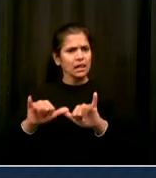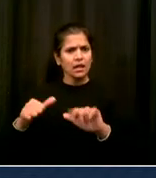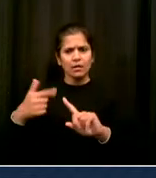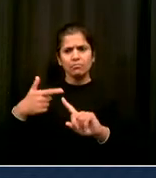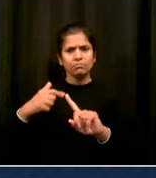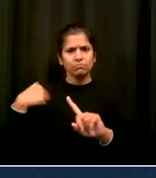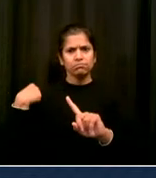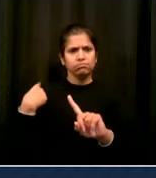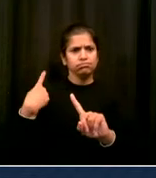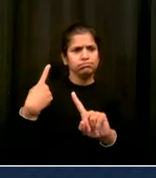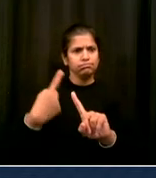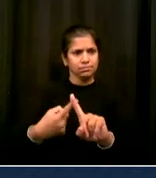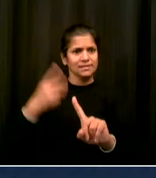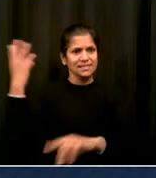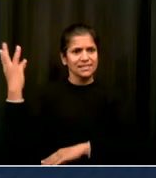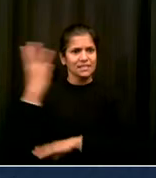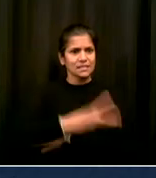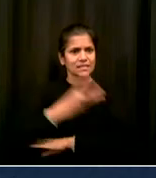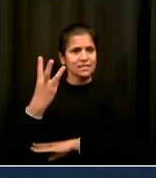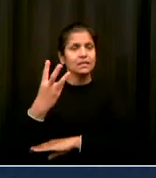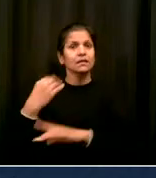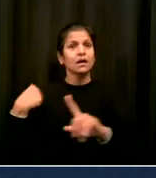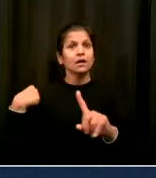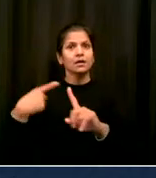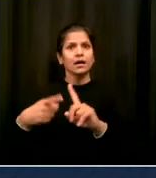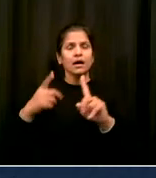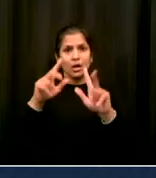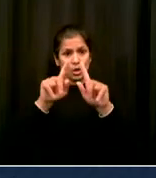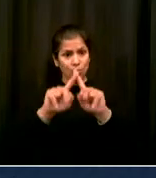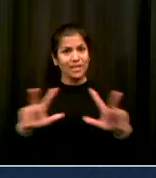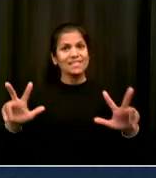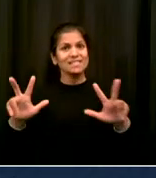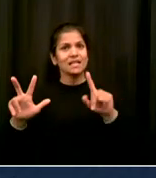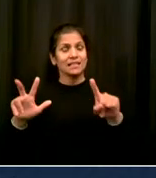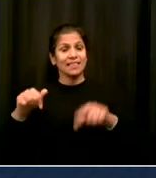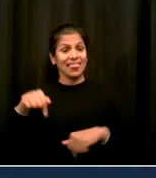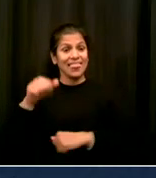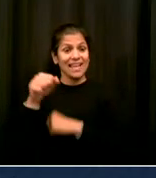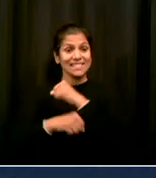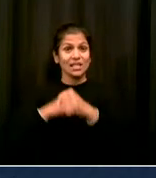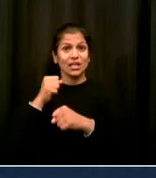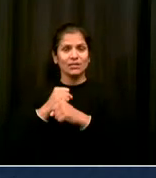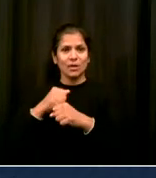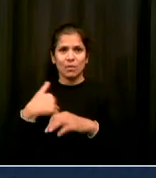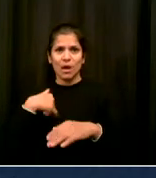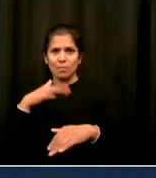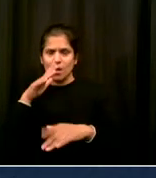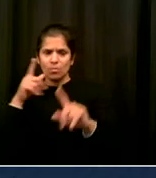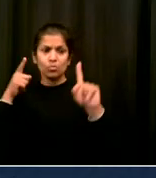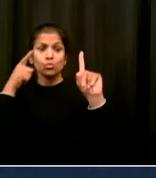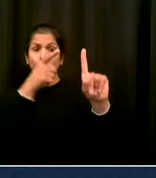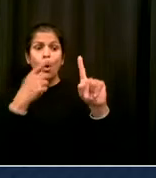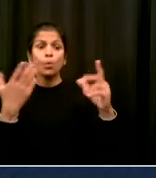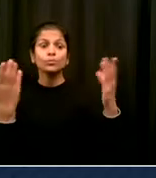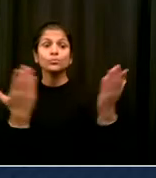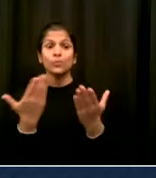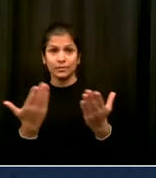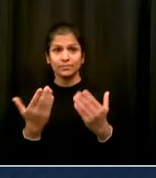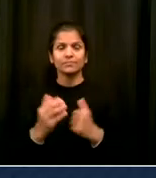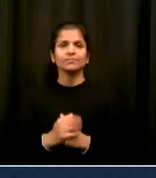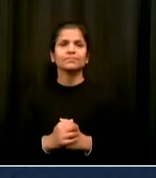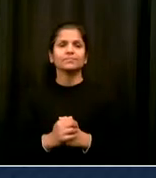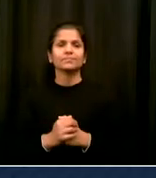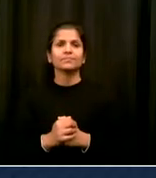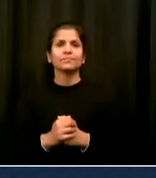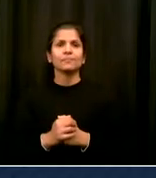something we're really highlighting this year. We're going to do in a very big way next year, because these principles say so much to us, so much positive, so